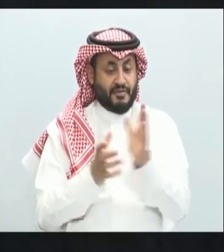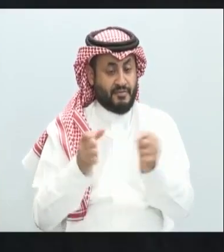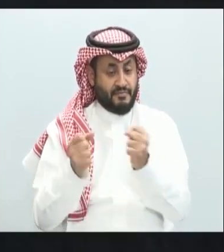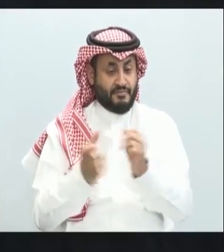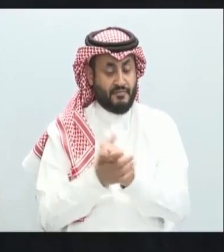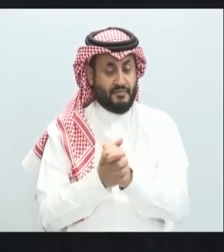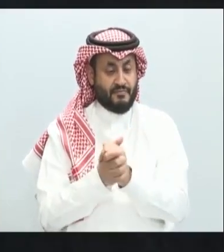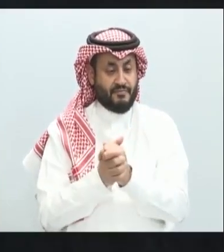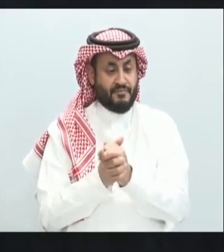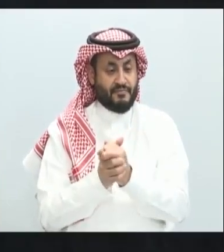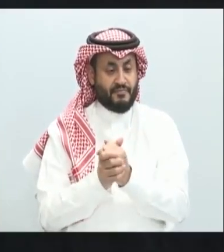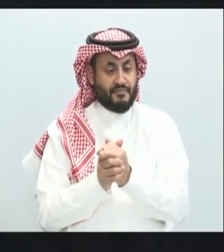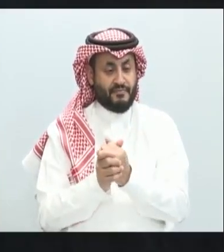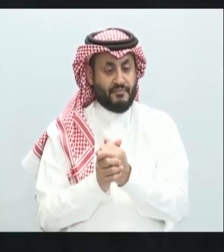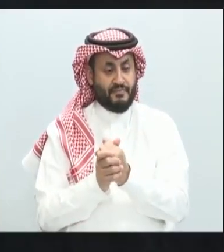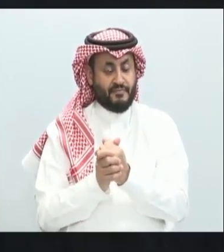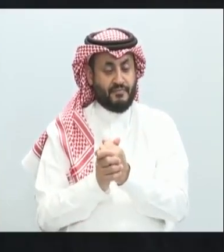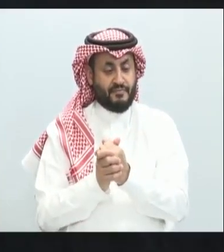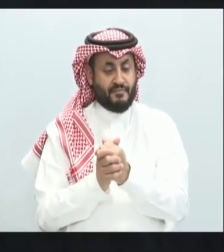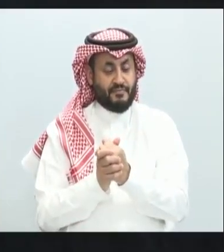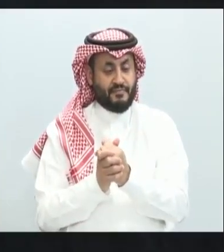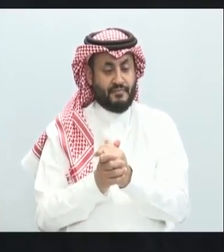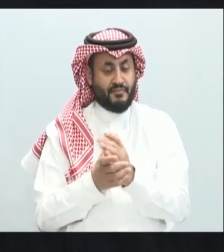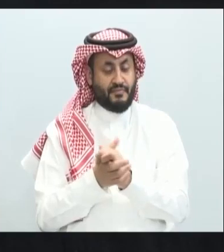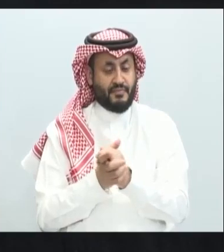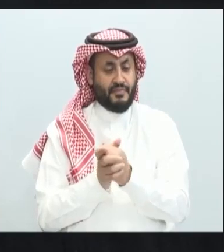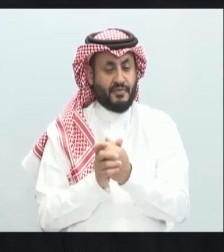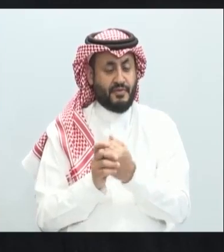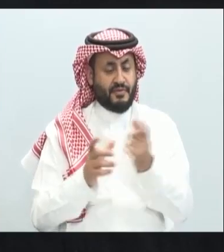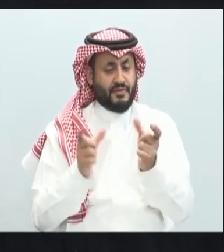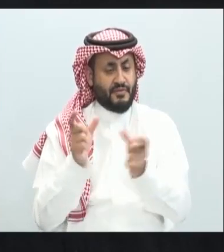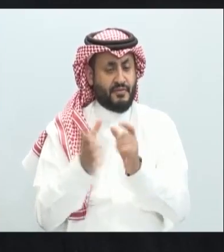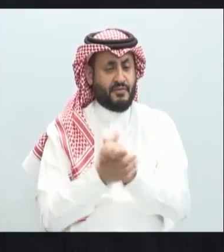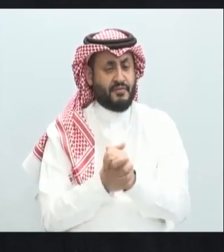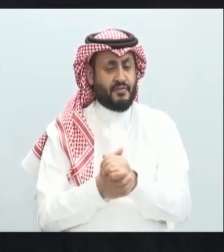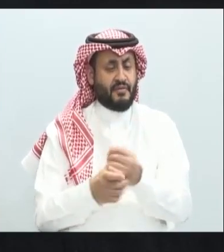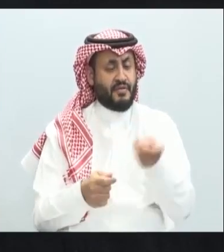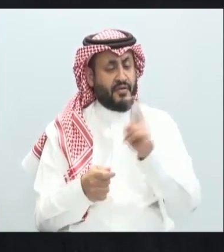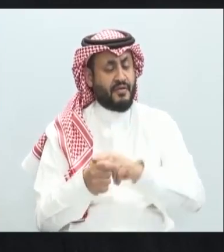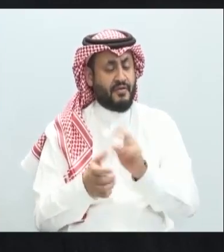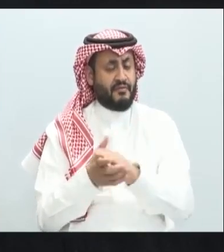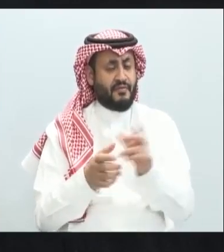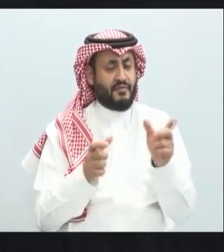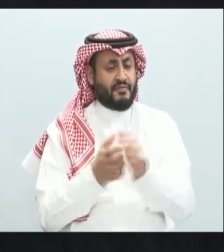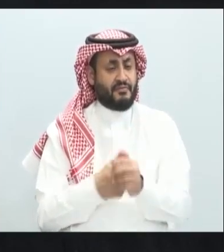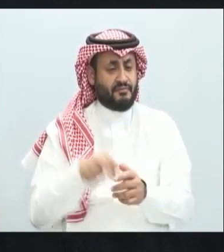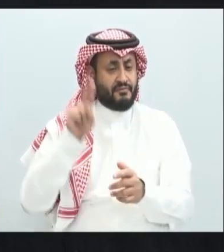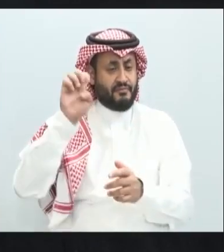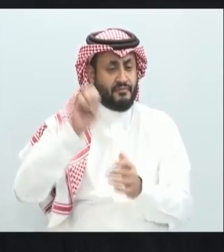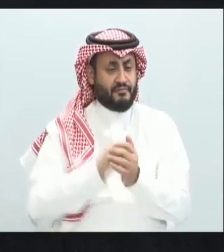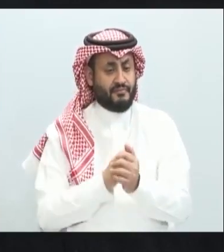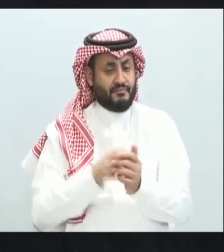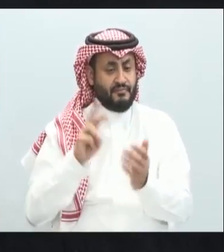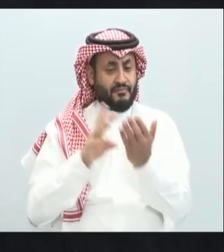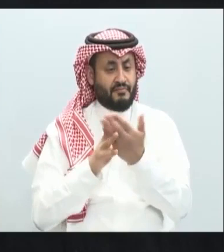that we did the answer last time in phonics, where we added the practice words with the U and